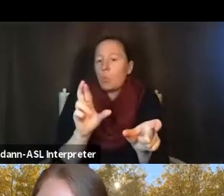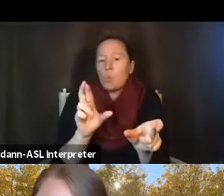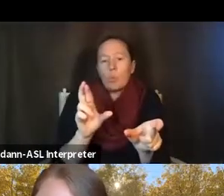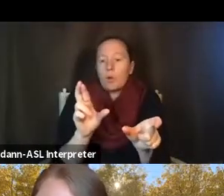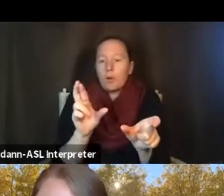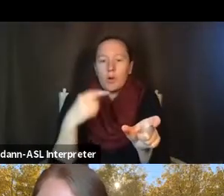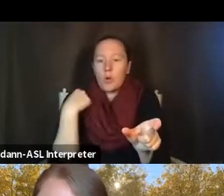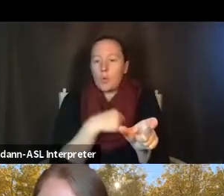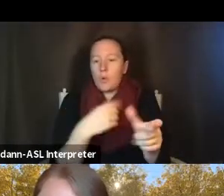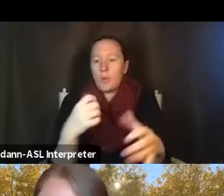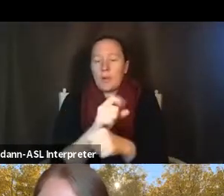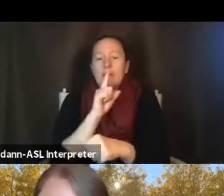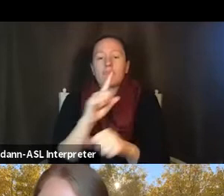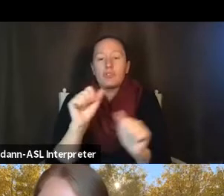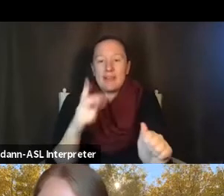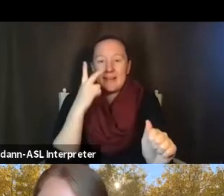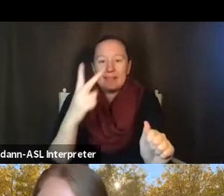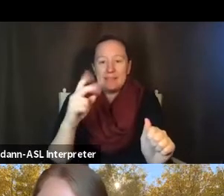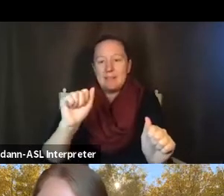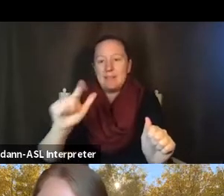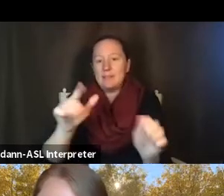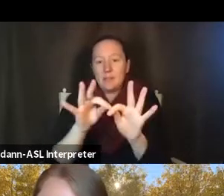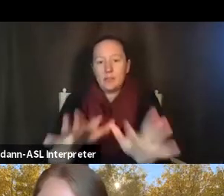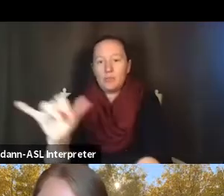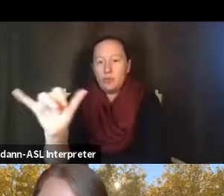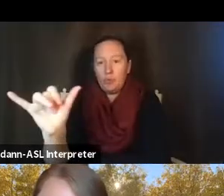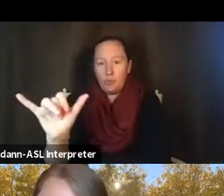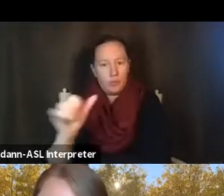that we are able to see the ASL interpreter as well. Sorry.